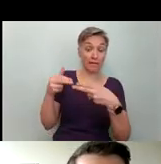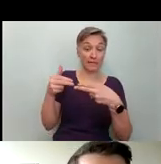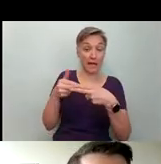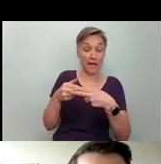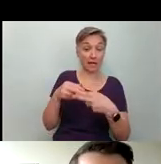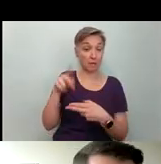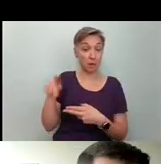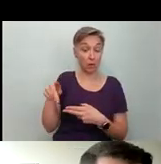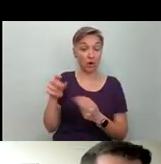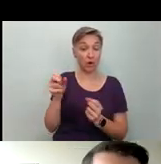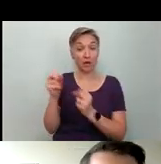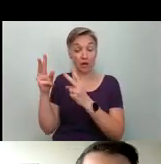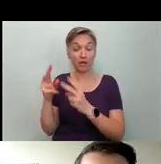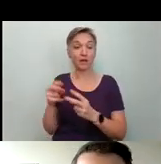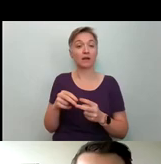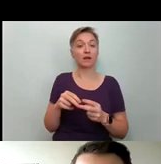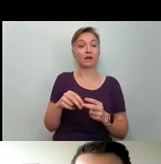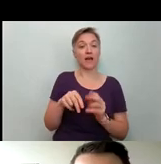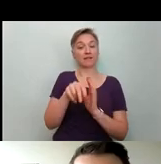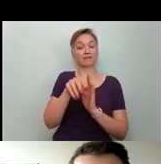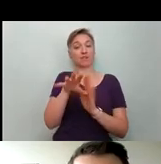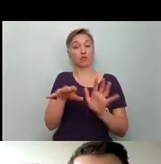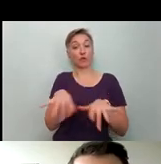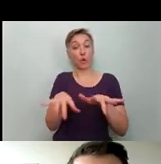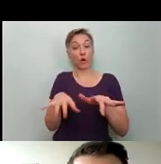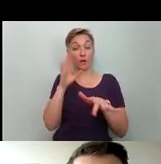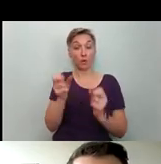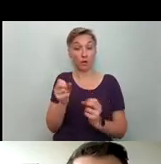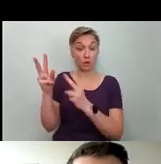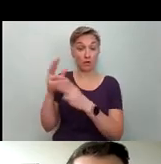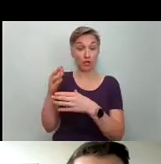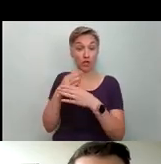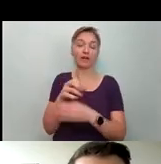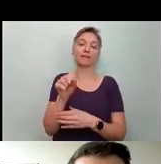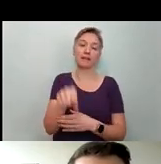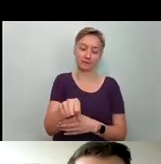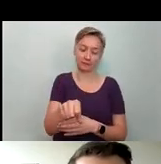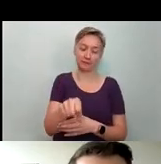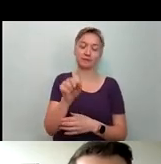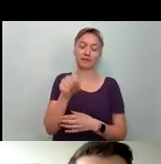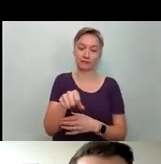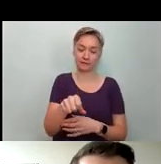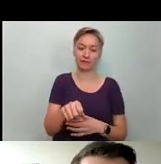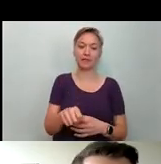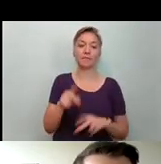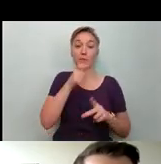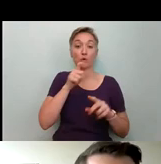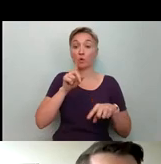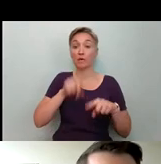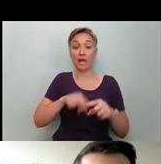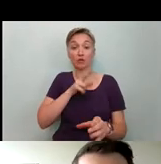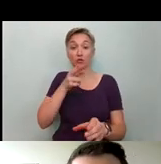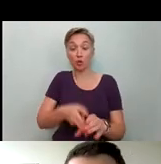recording of the session. Absolutely, it is our intention to make the session available to those who are not able to attend and or